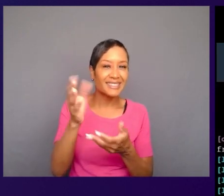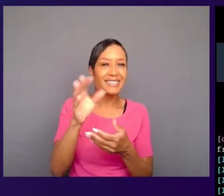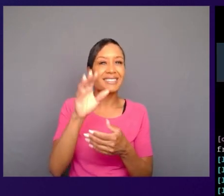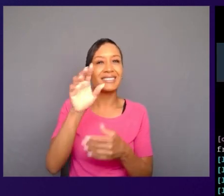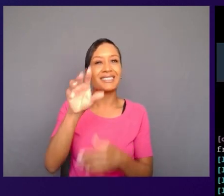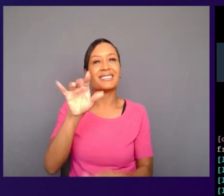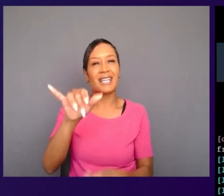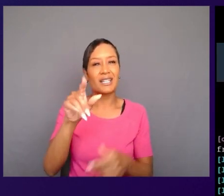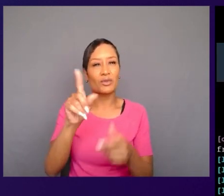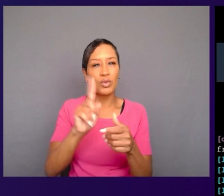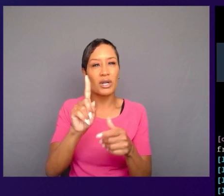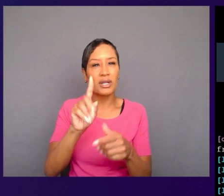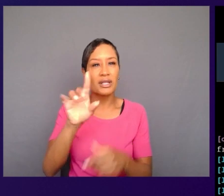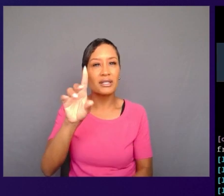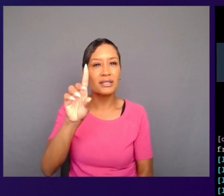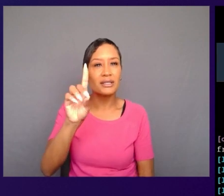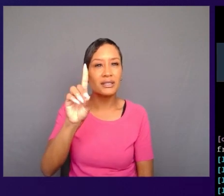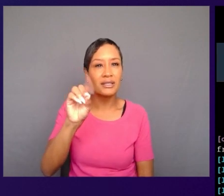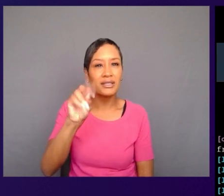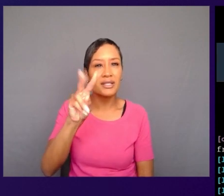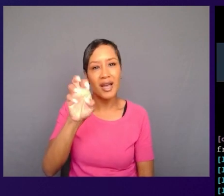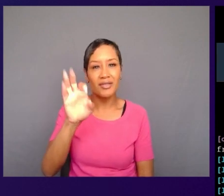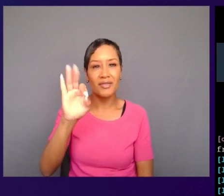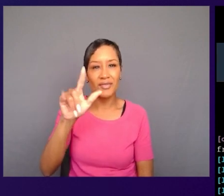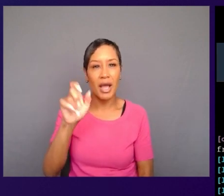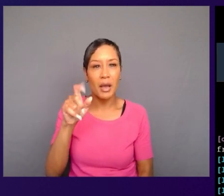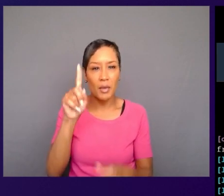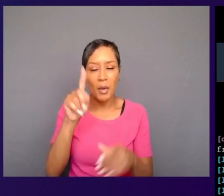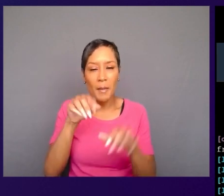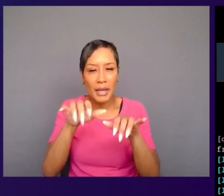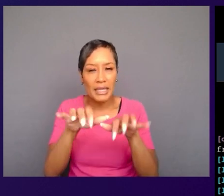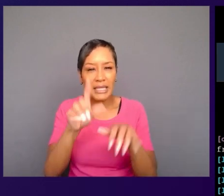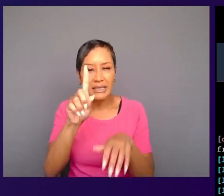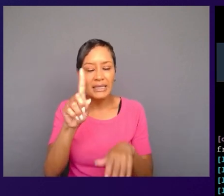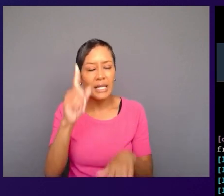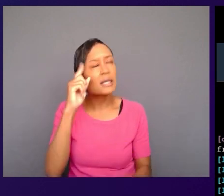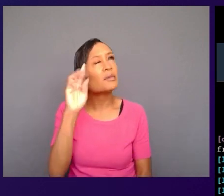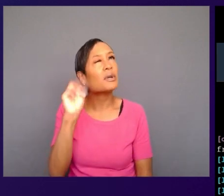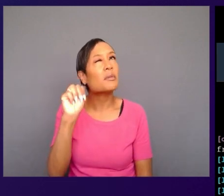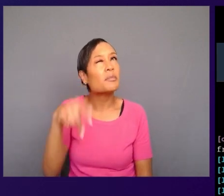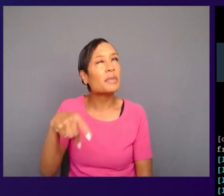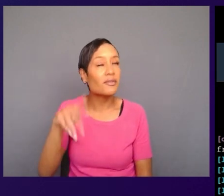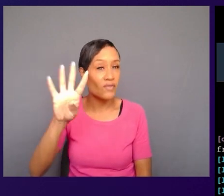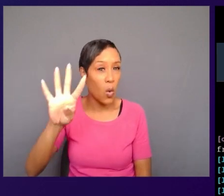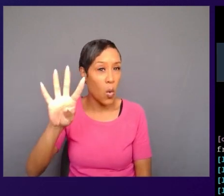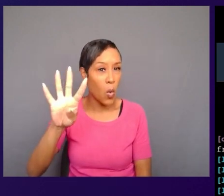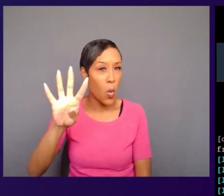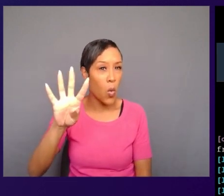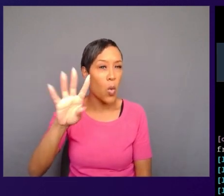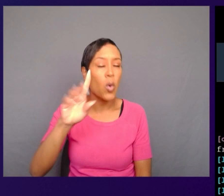let me quickly list it here. I think it was an MP4. So